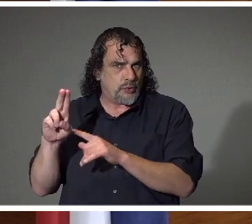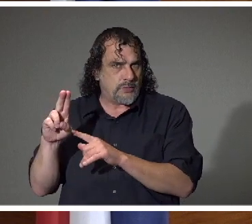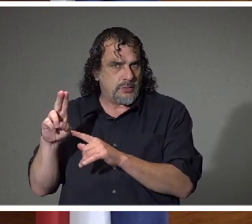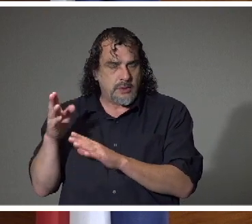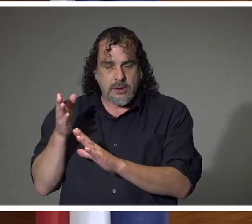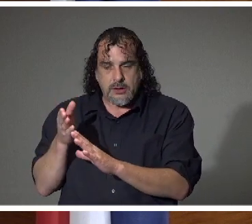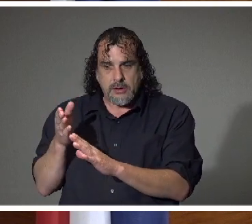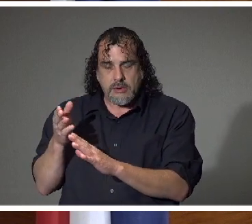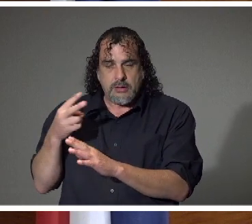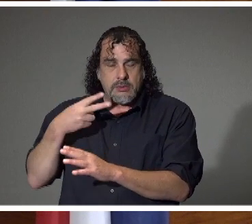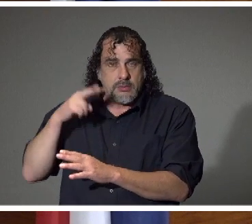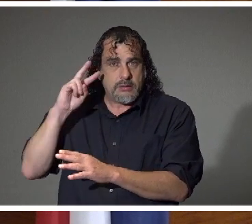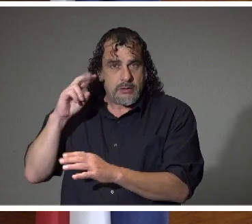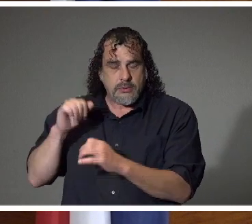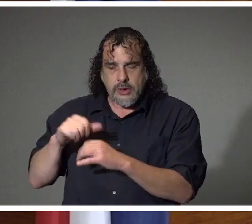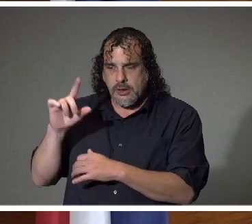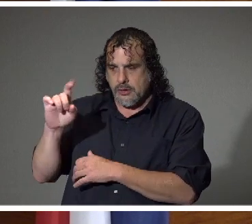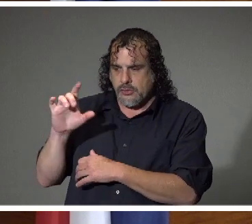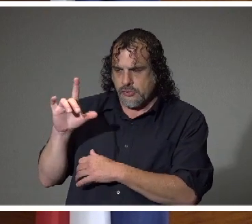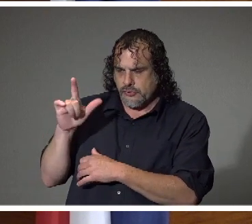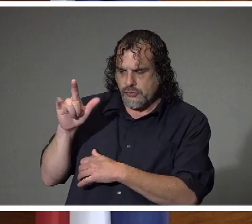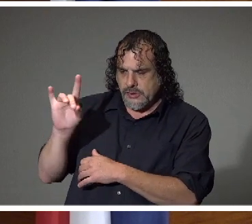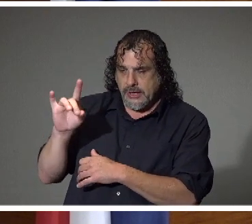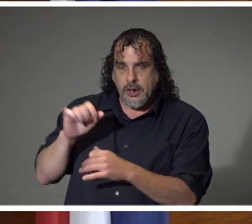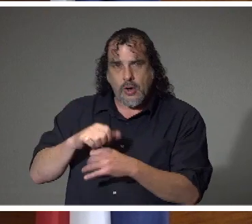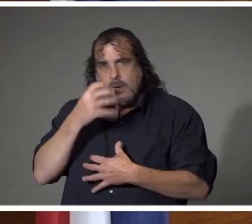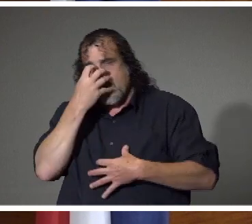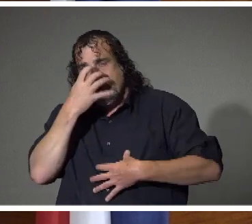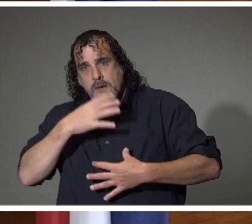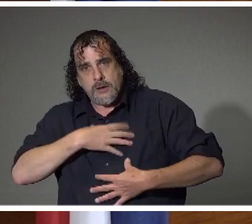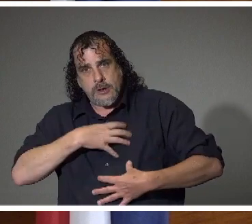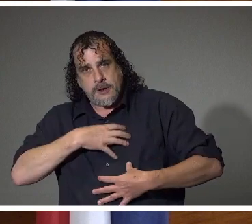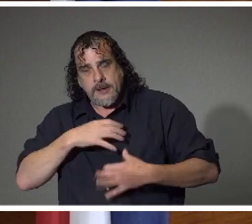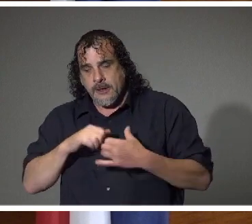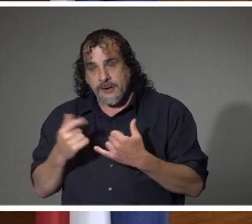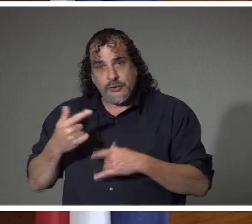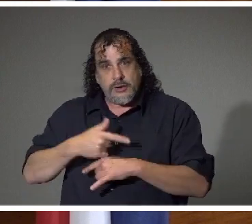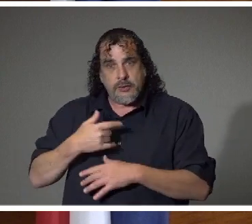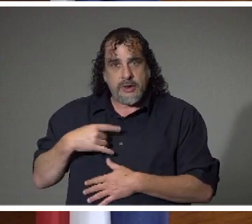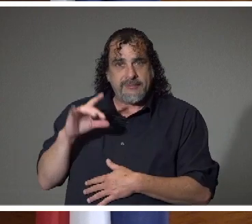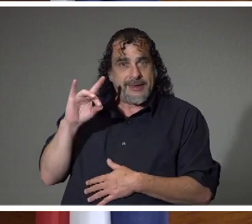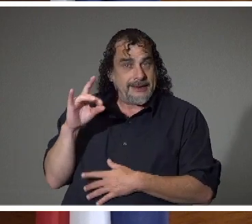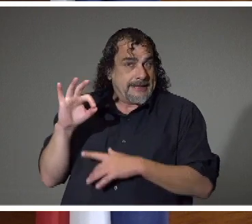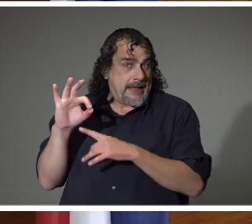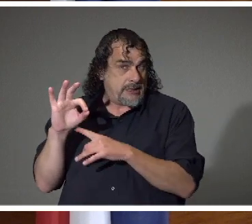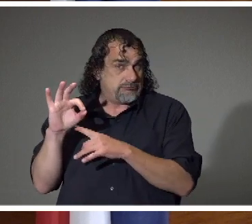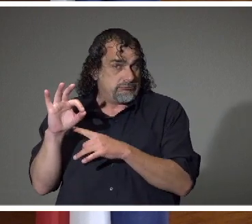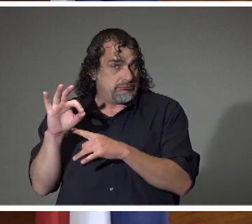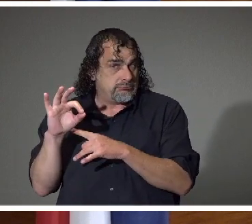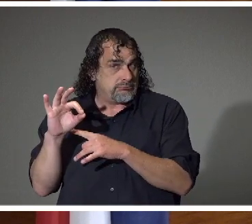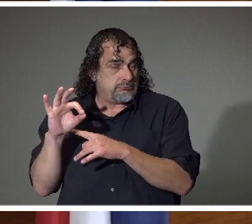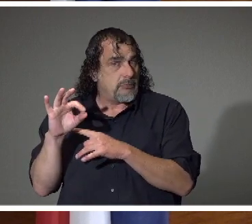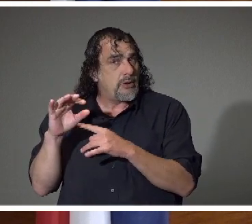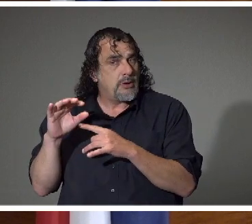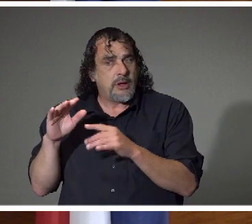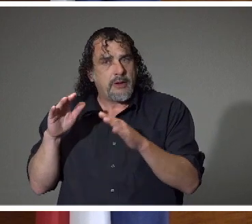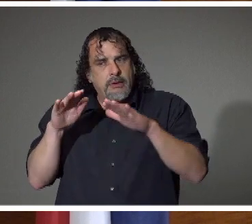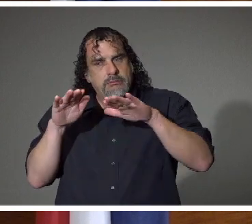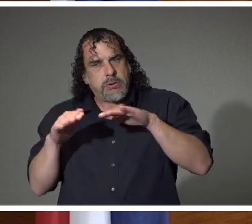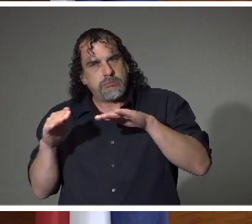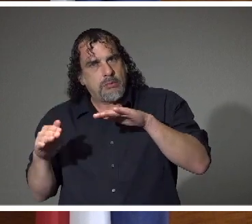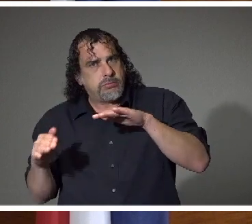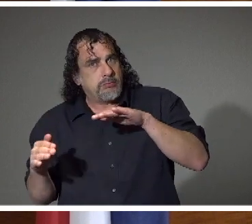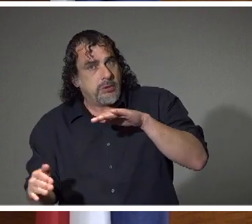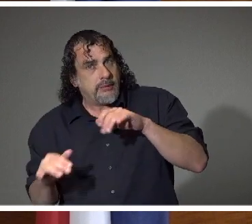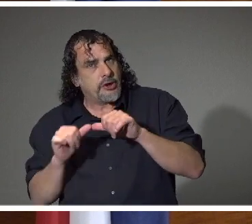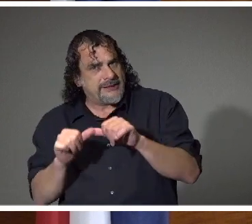before, we had 128 patients on ventilators. Today, we have 89. It's a consistent trend. But what